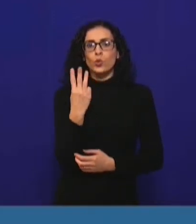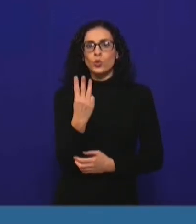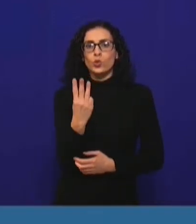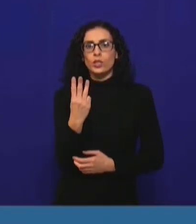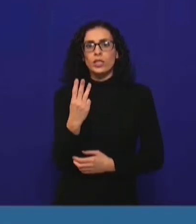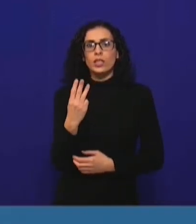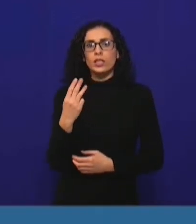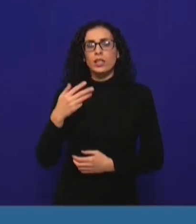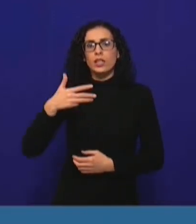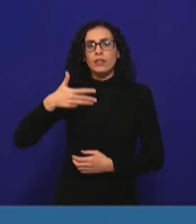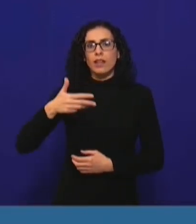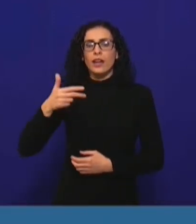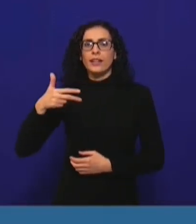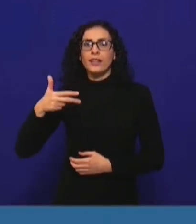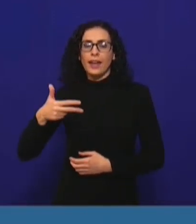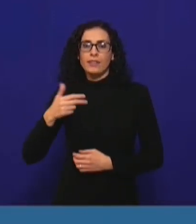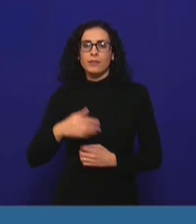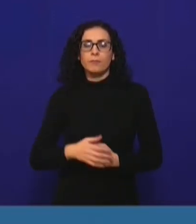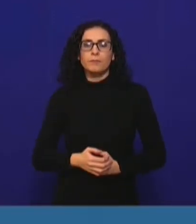2,398.